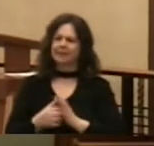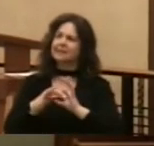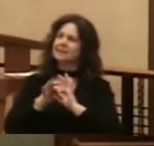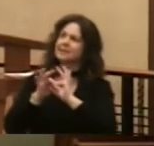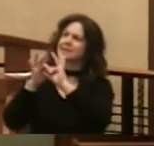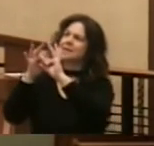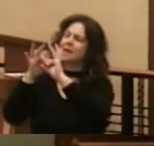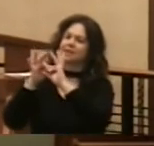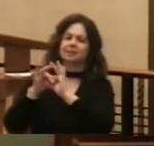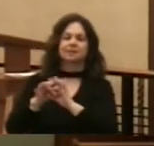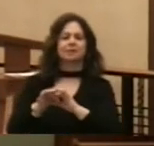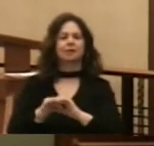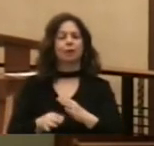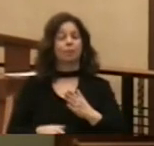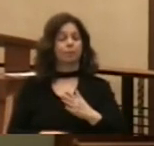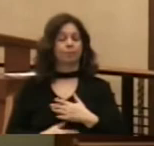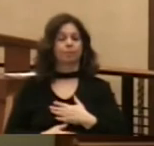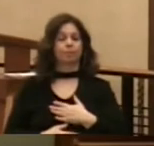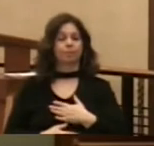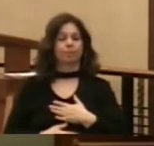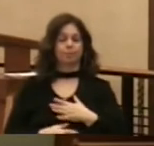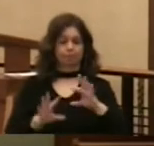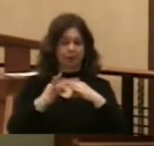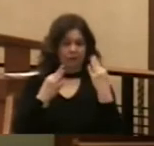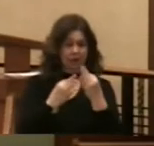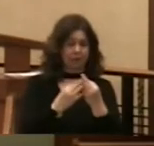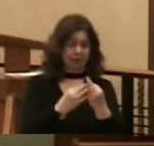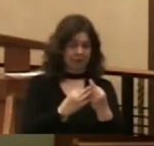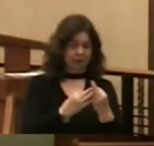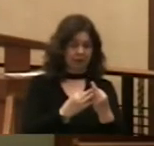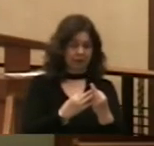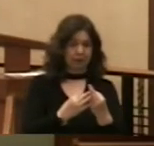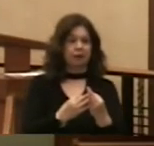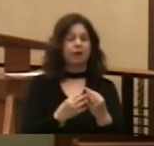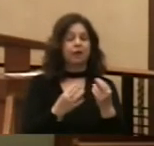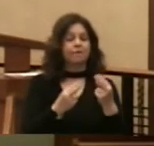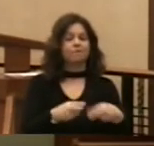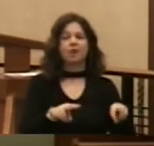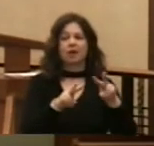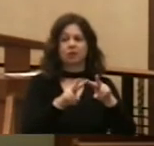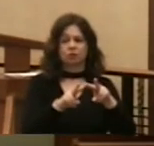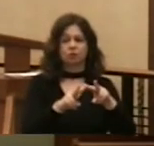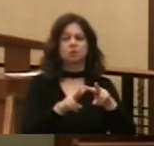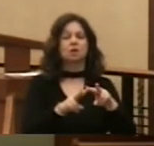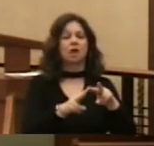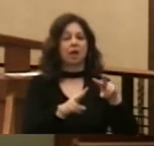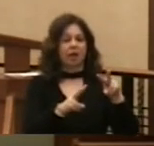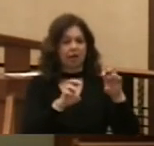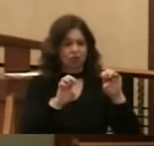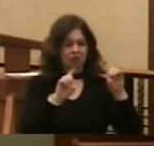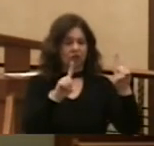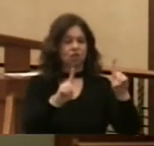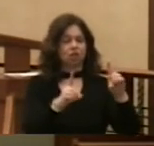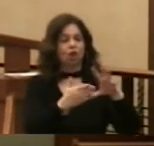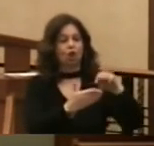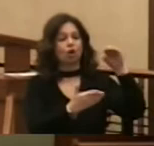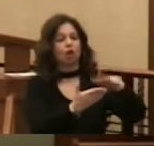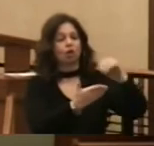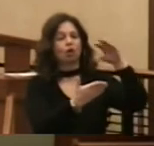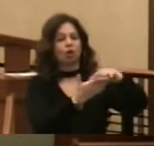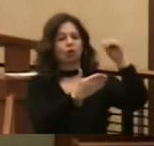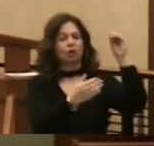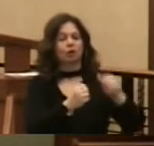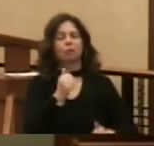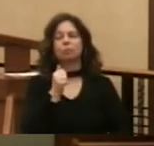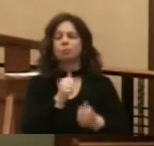I come from a family that highly values education. Lots of advanced degrees, lots of professions. Most of